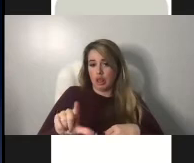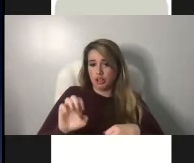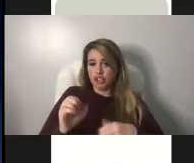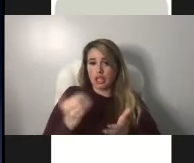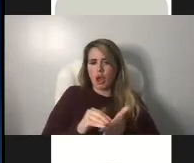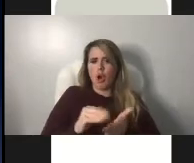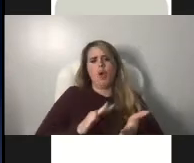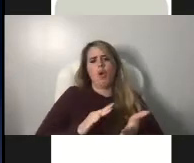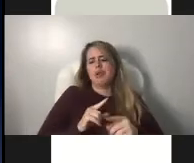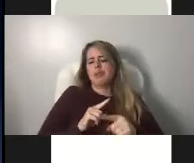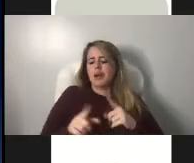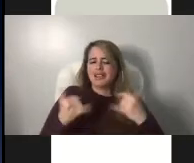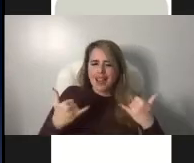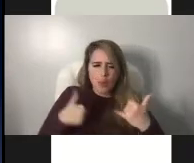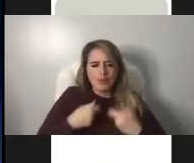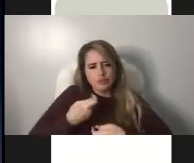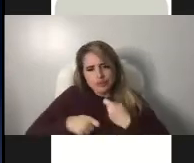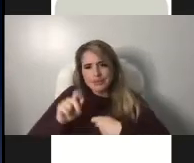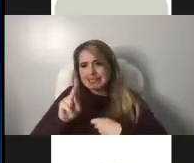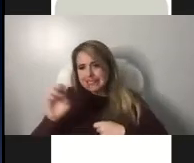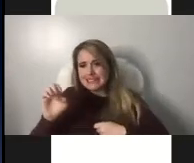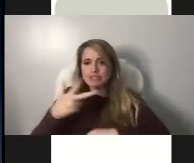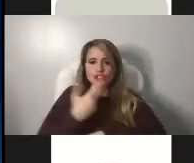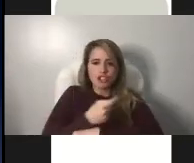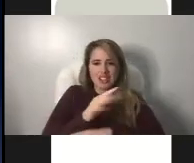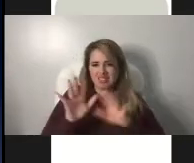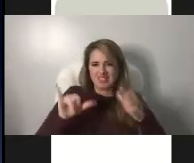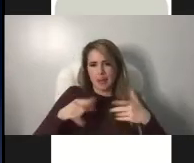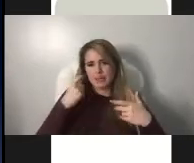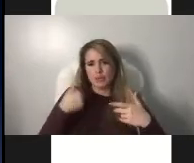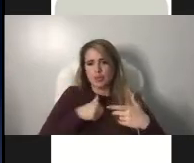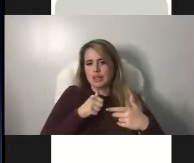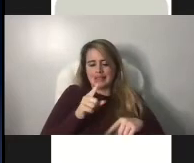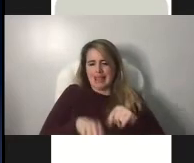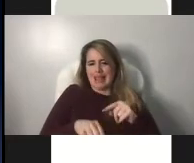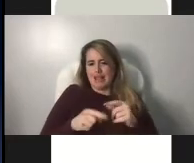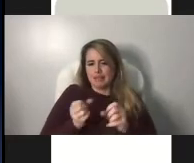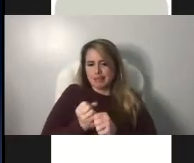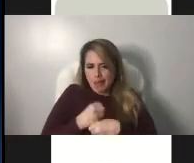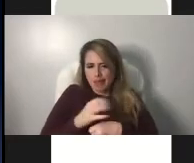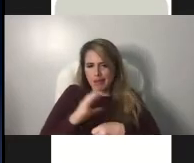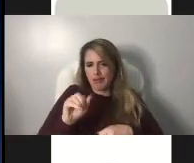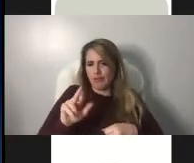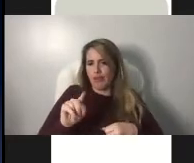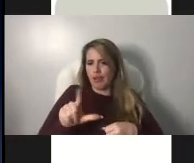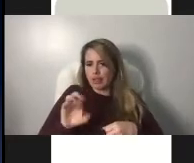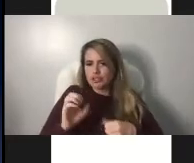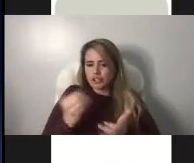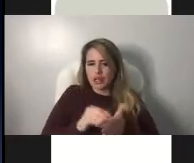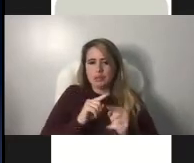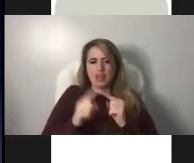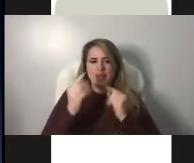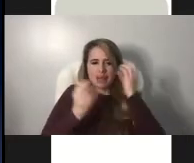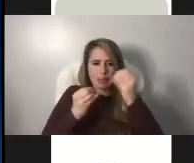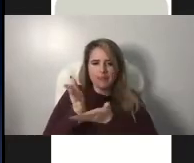joint replacements and do all these other injections. Think about this concept with tendinitis or fractures or all these other conditions that we